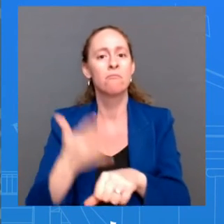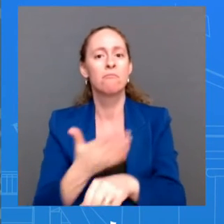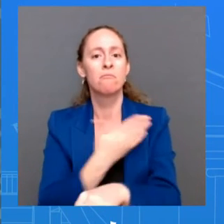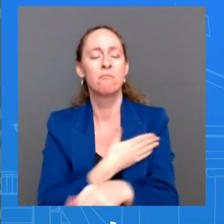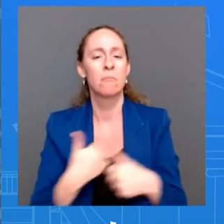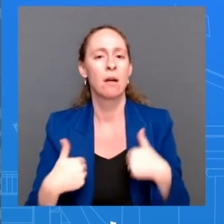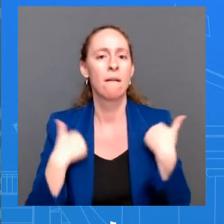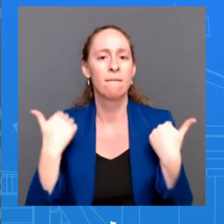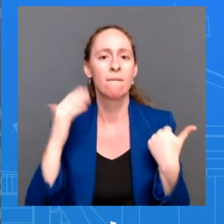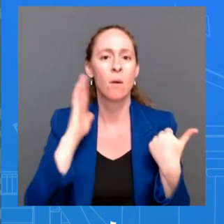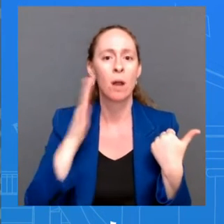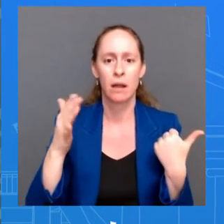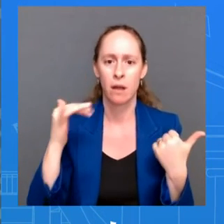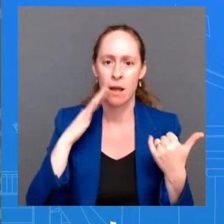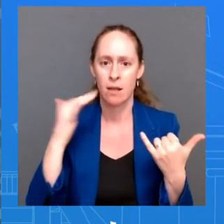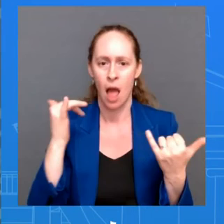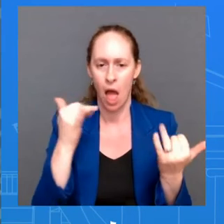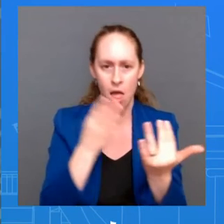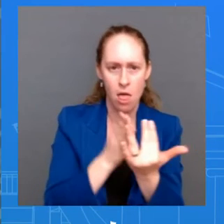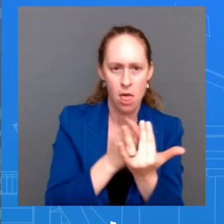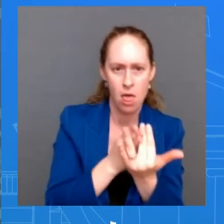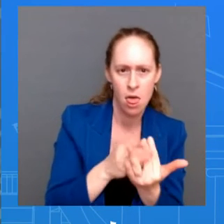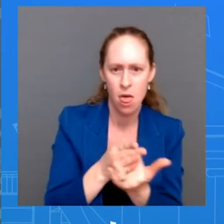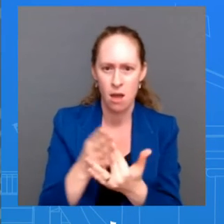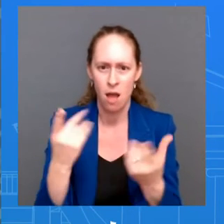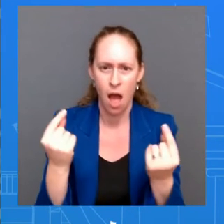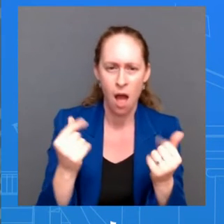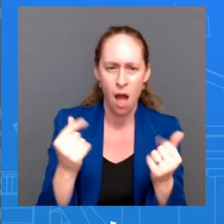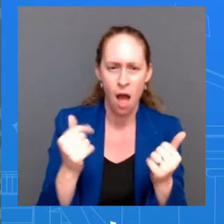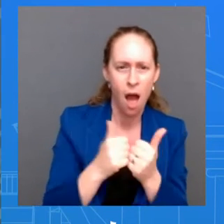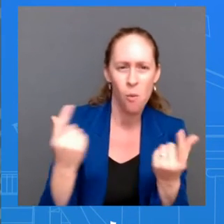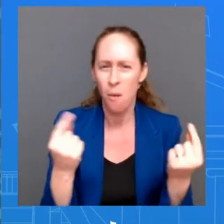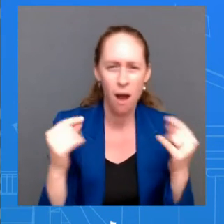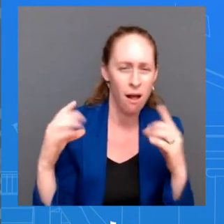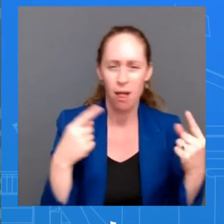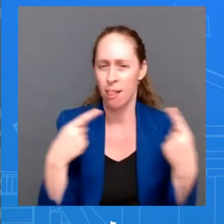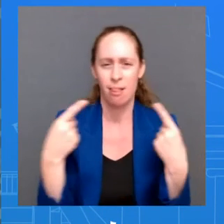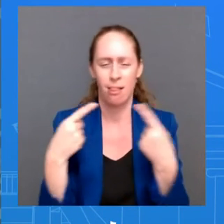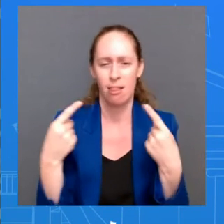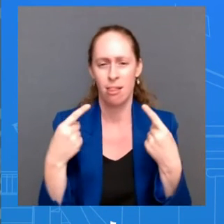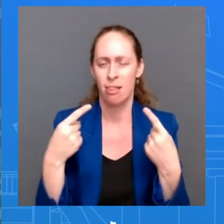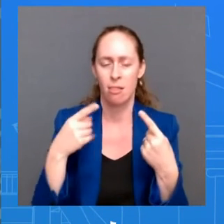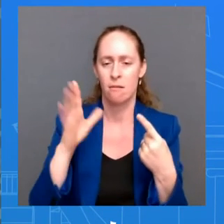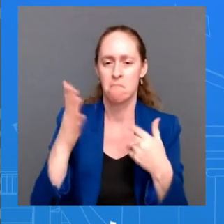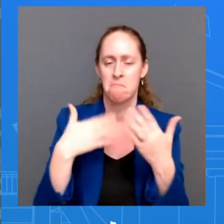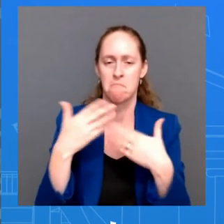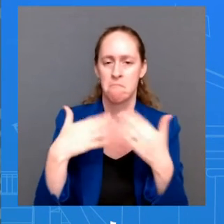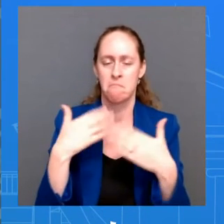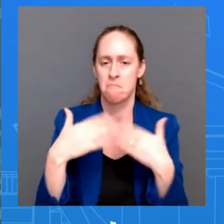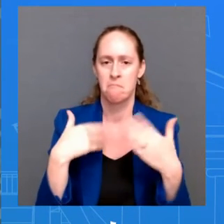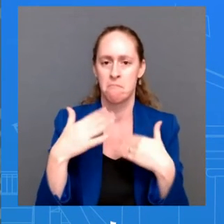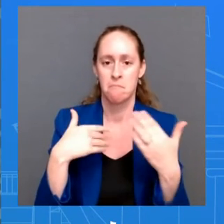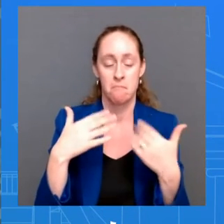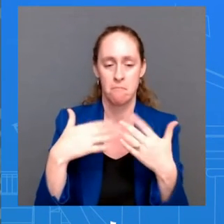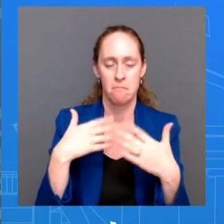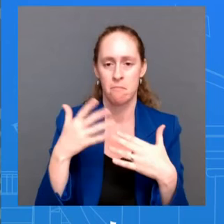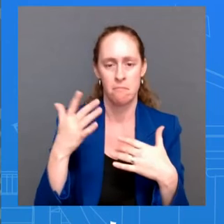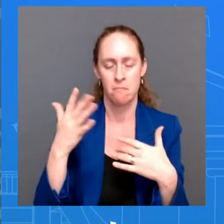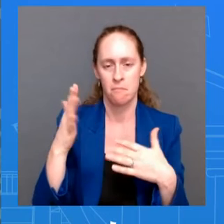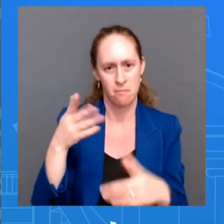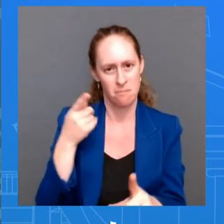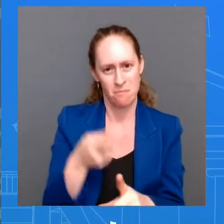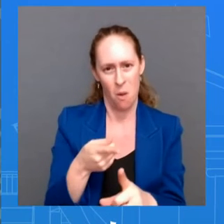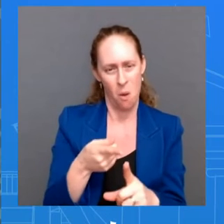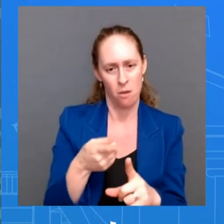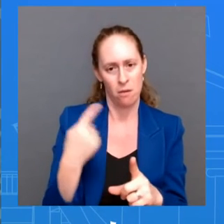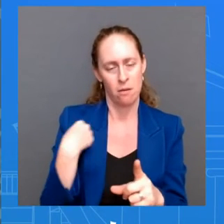in that debate, this bill is a step forward. And that's how we see it as well. For those worried about excessive demand, there is